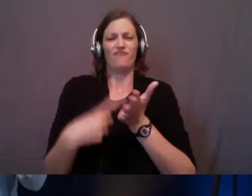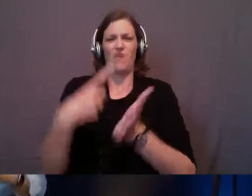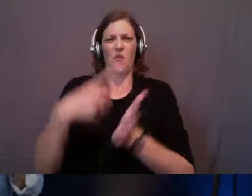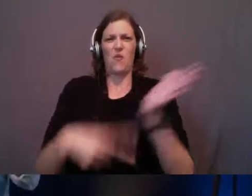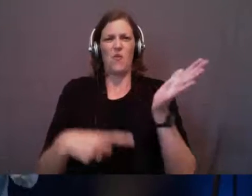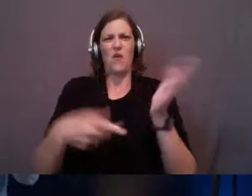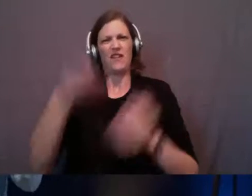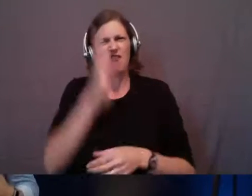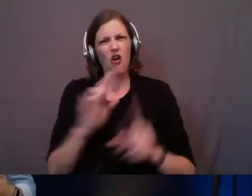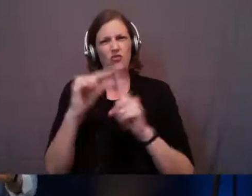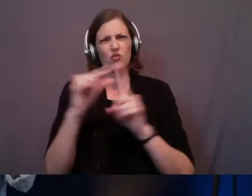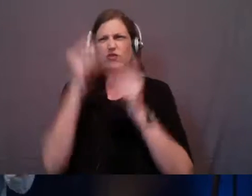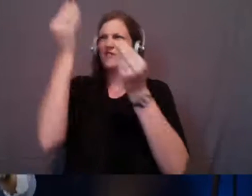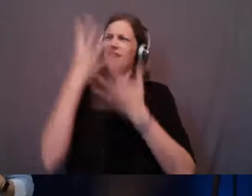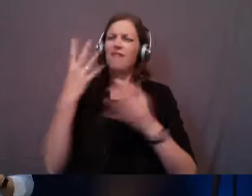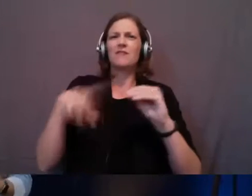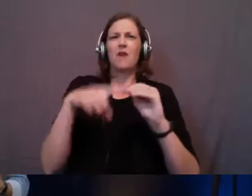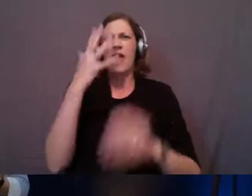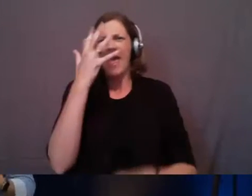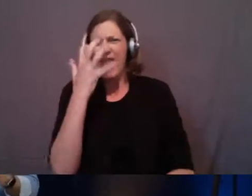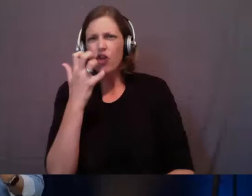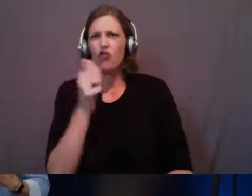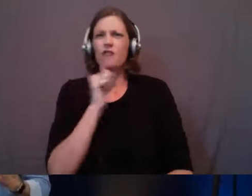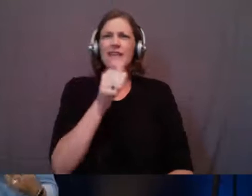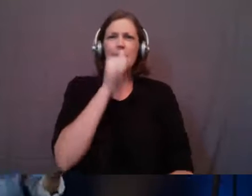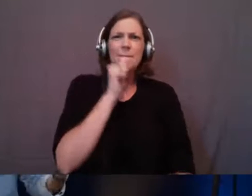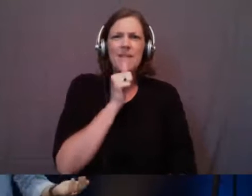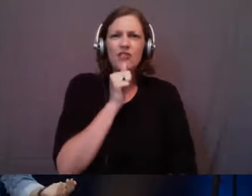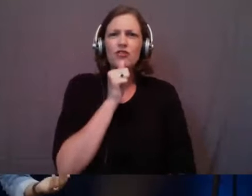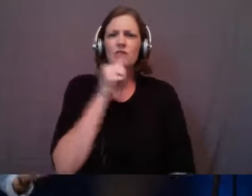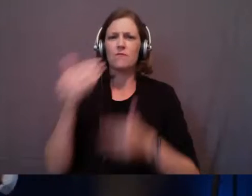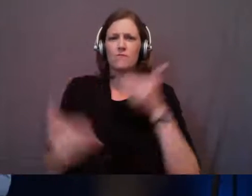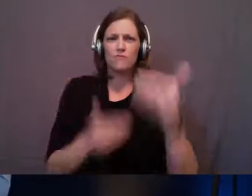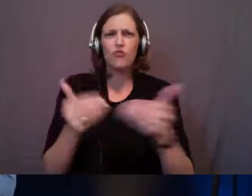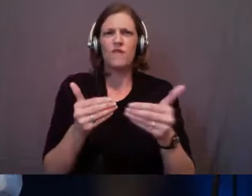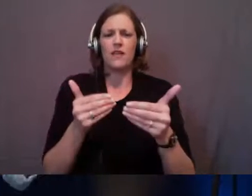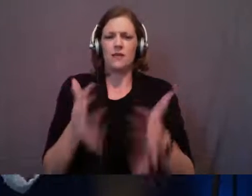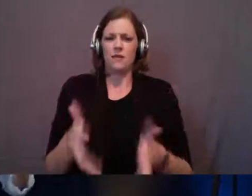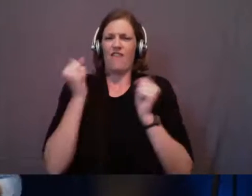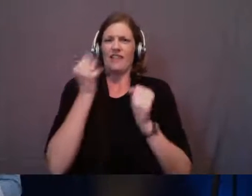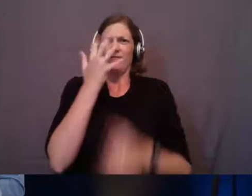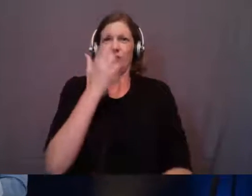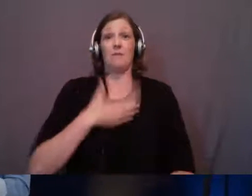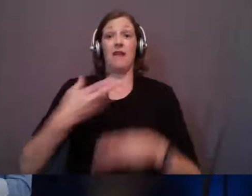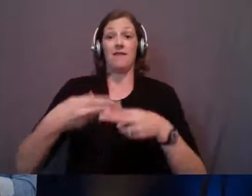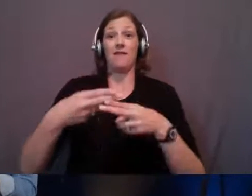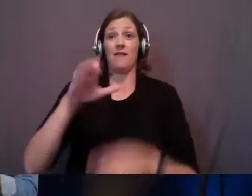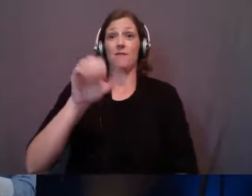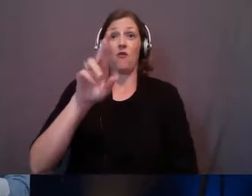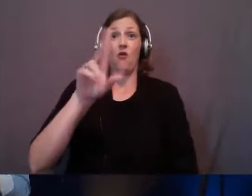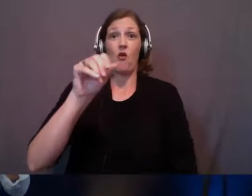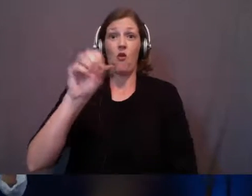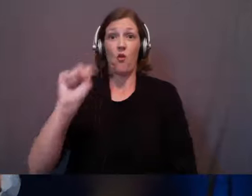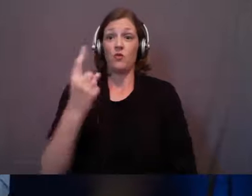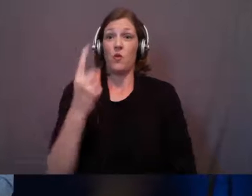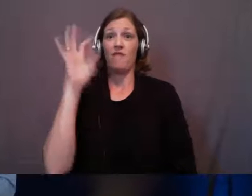words tell us about anger and impatience and moving at a pace that's fast and furious. My name is Carlos. I'm one of the pastors here. I'm